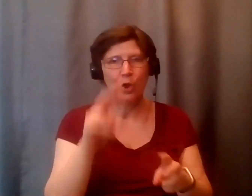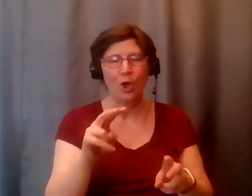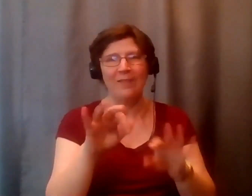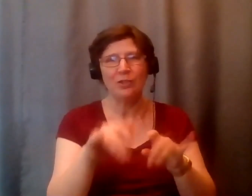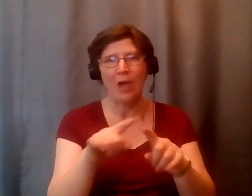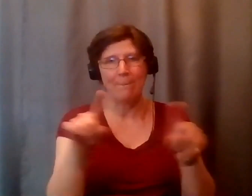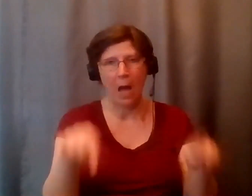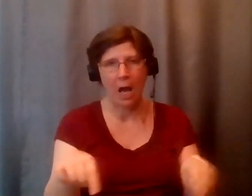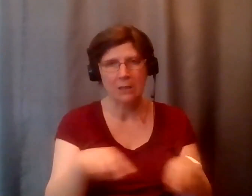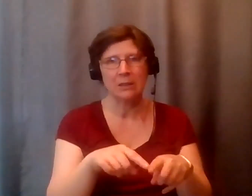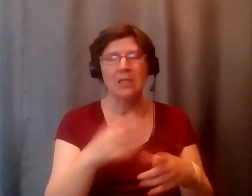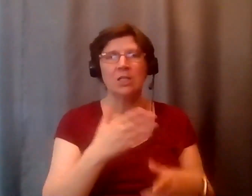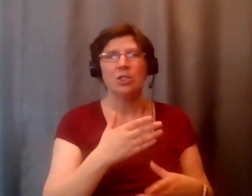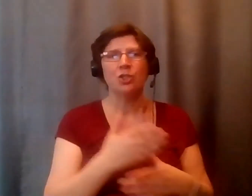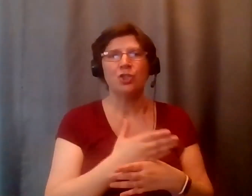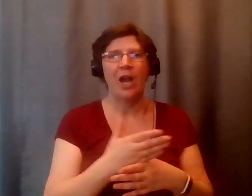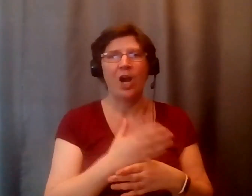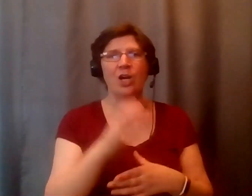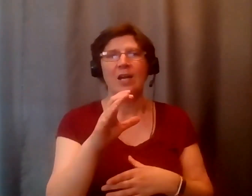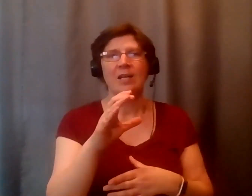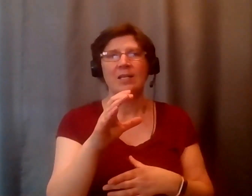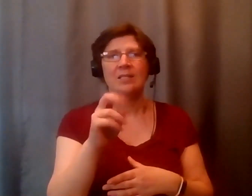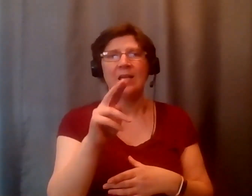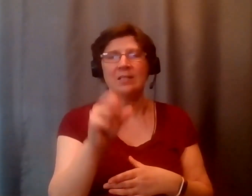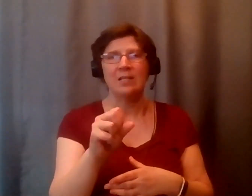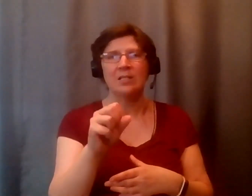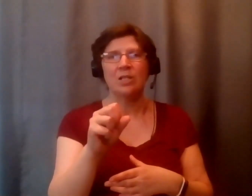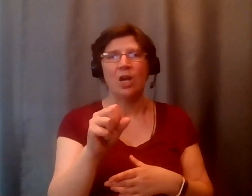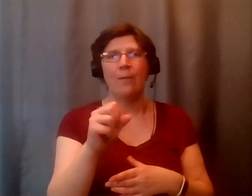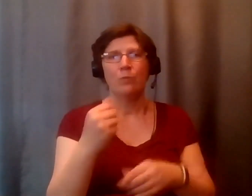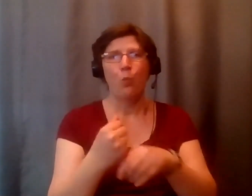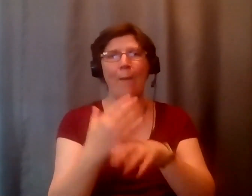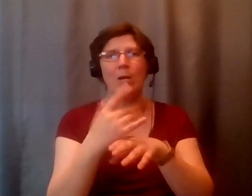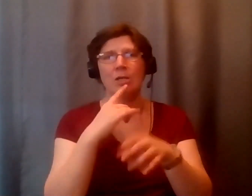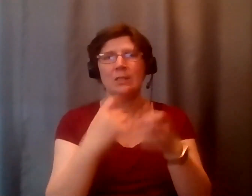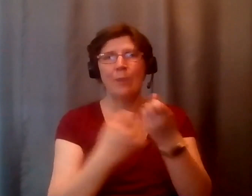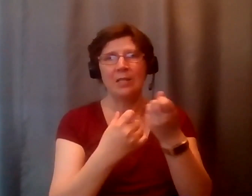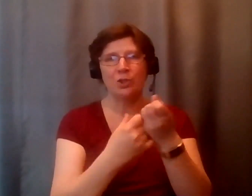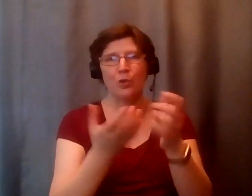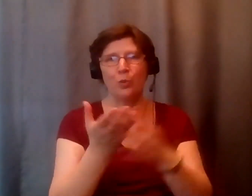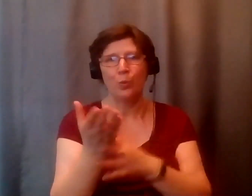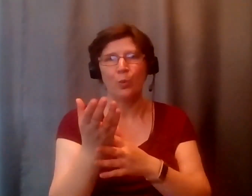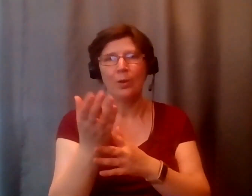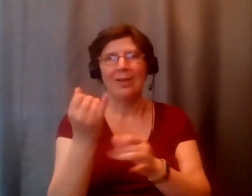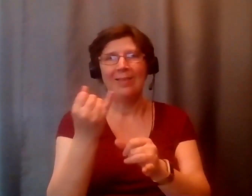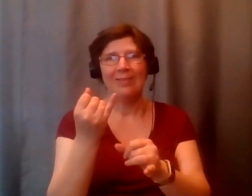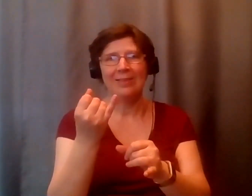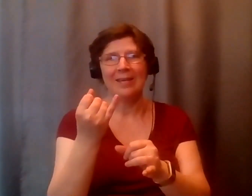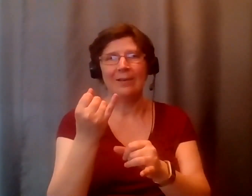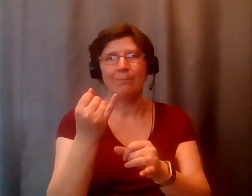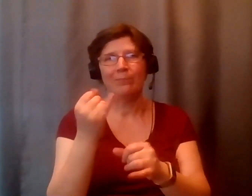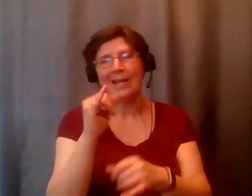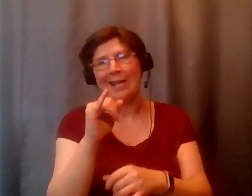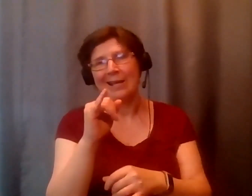he has shared a census webinar that will be sponsored through the Institute on Disability